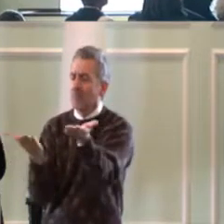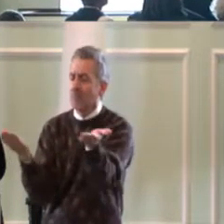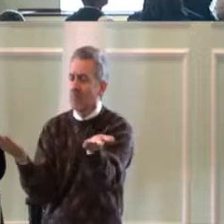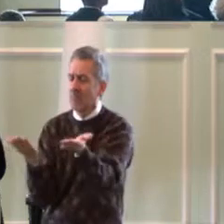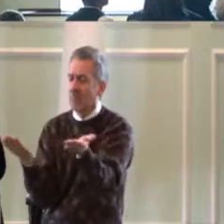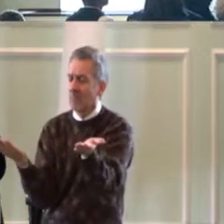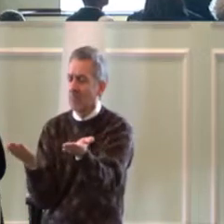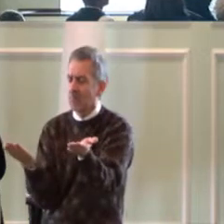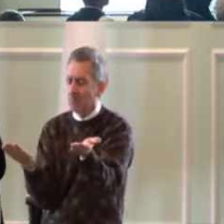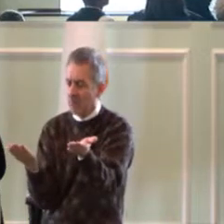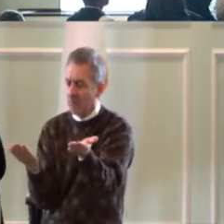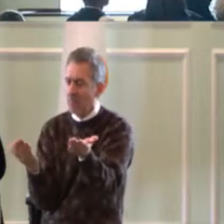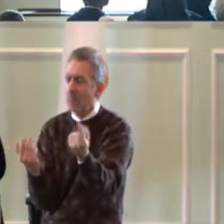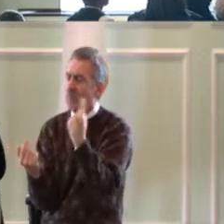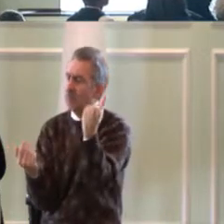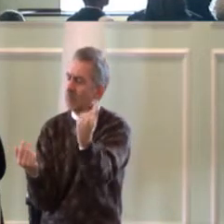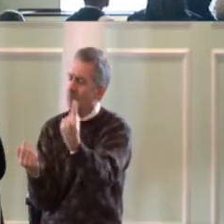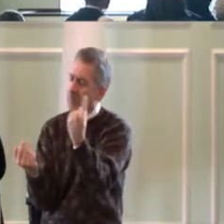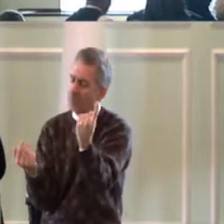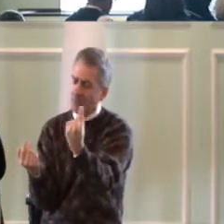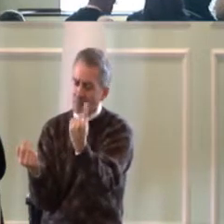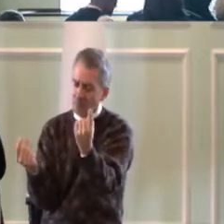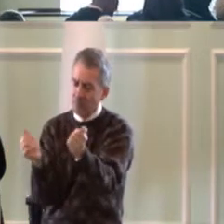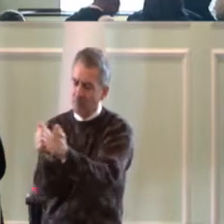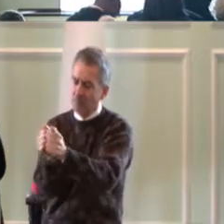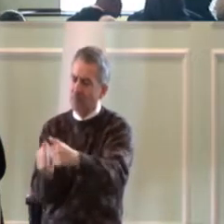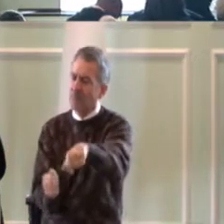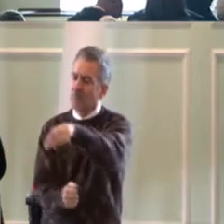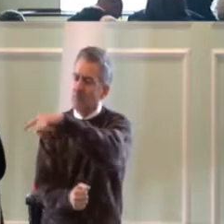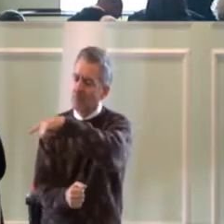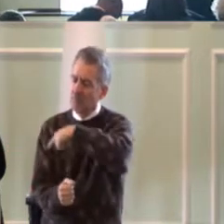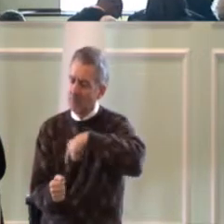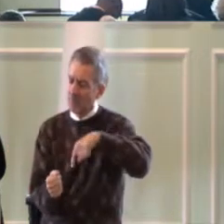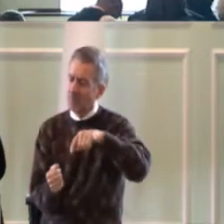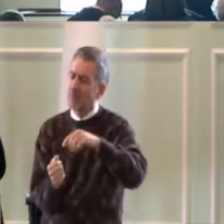Because you're always here. You're always with us.